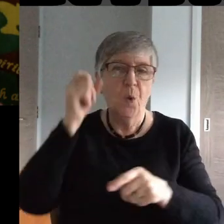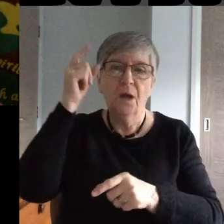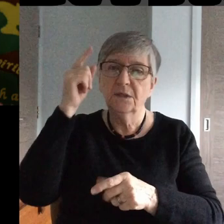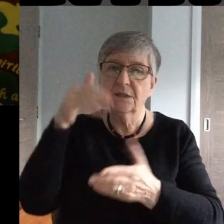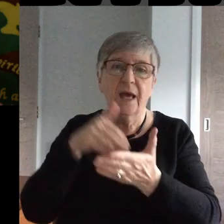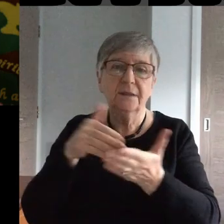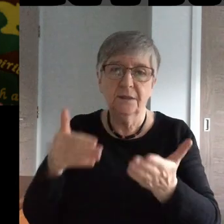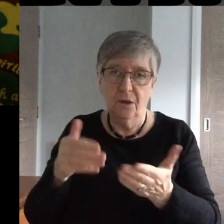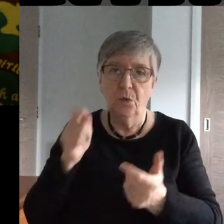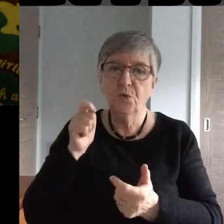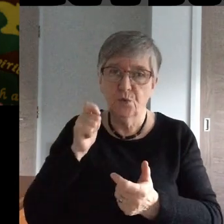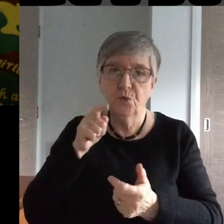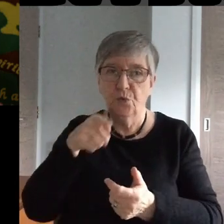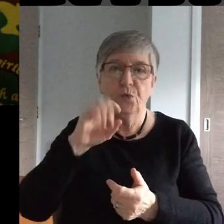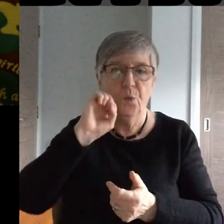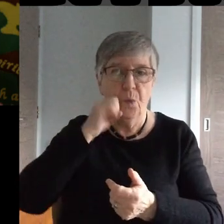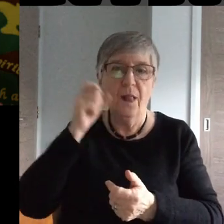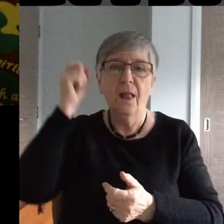will."